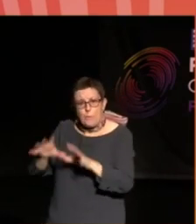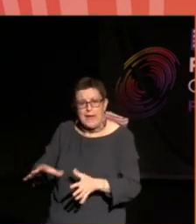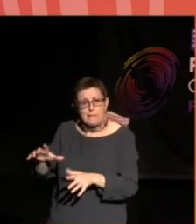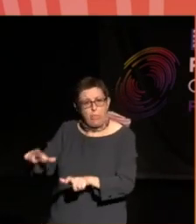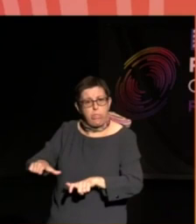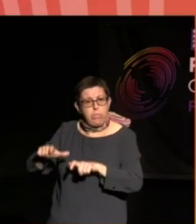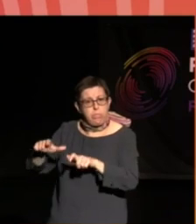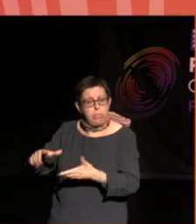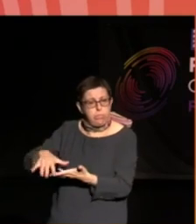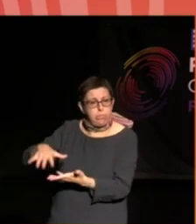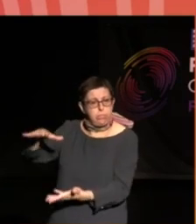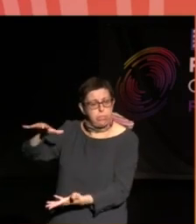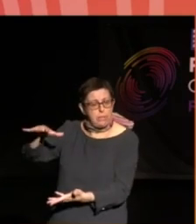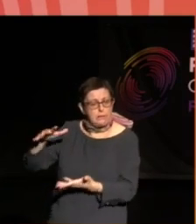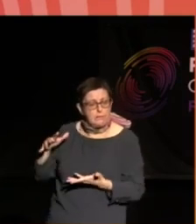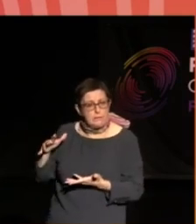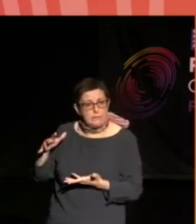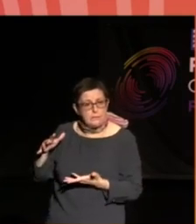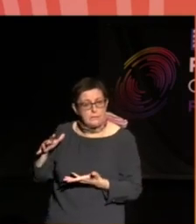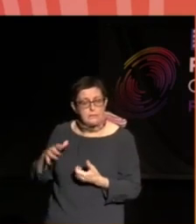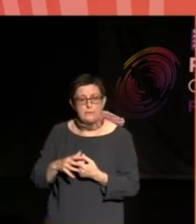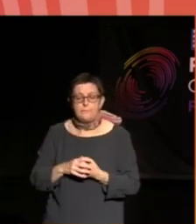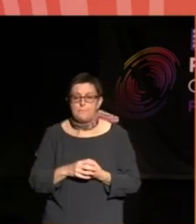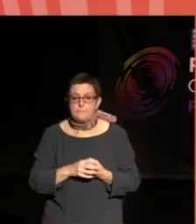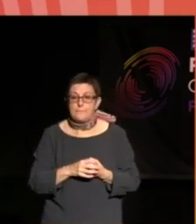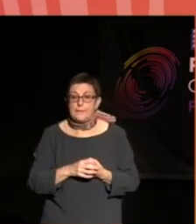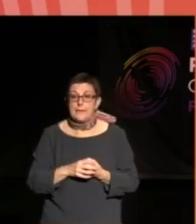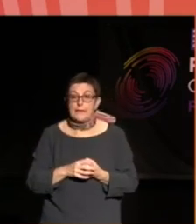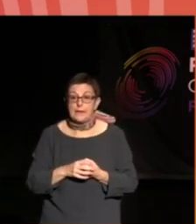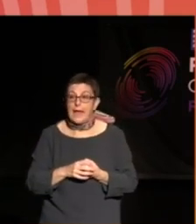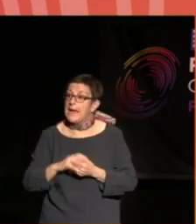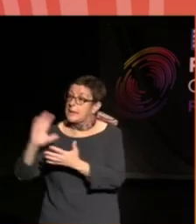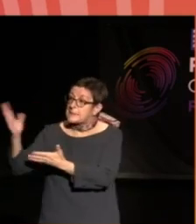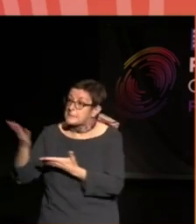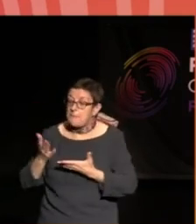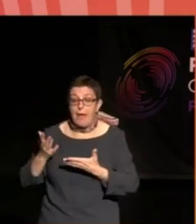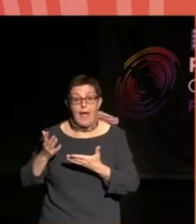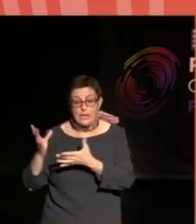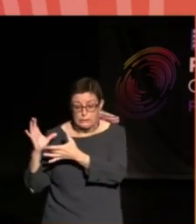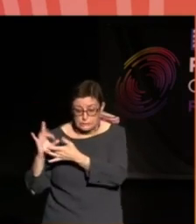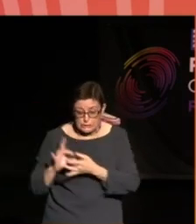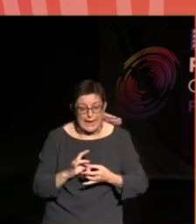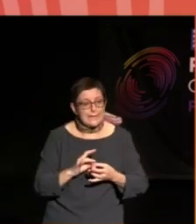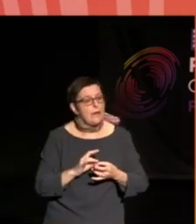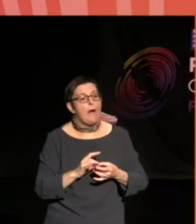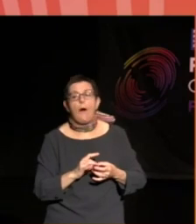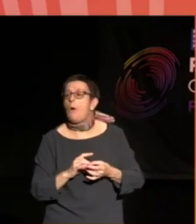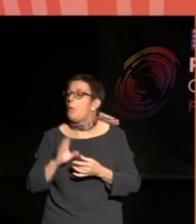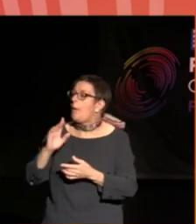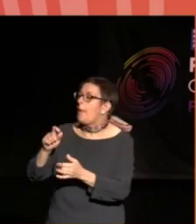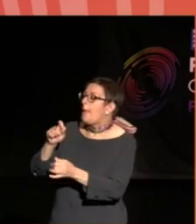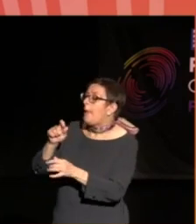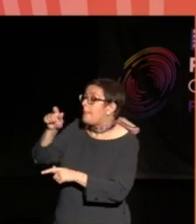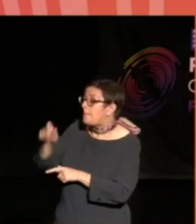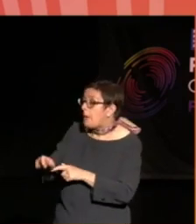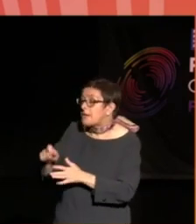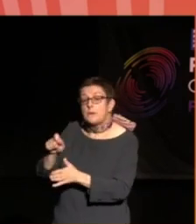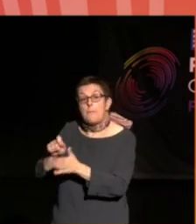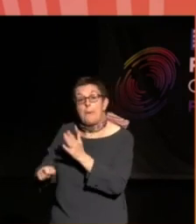of power and of the economic benefit in the supply chain, where the last person we buy our bread from takes most